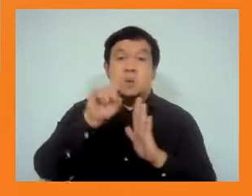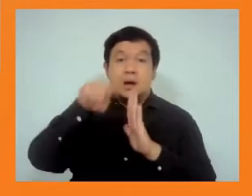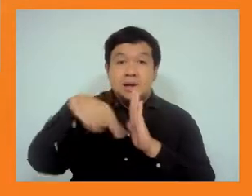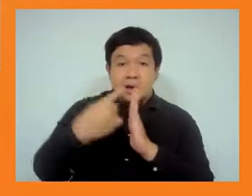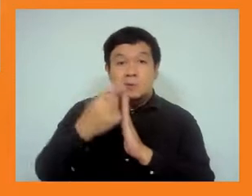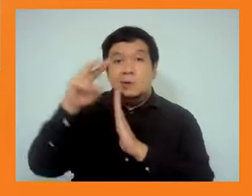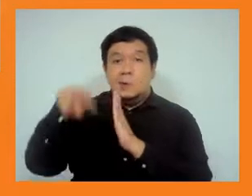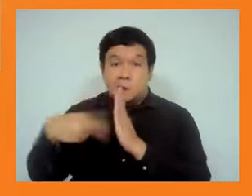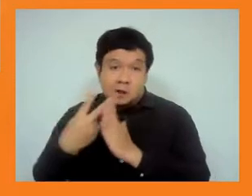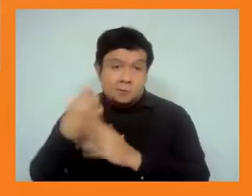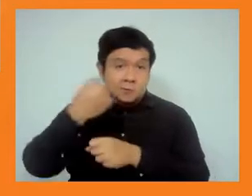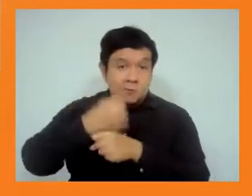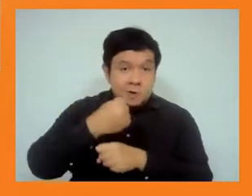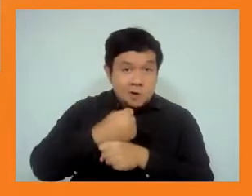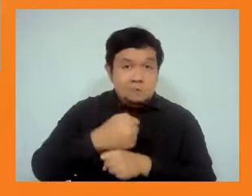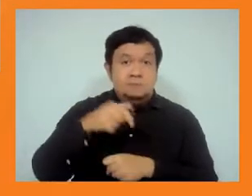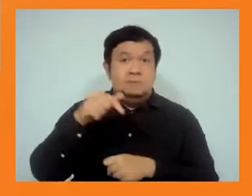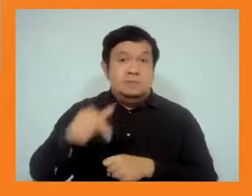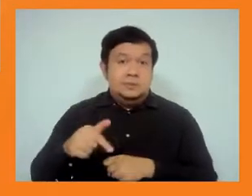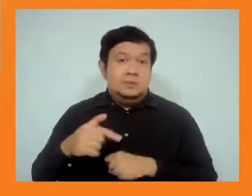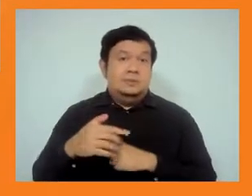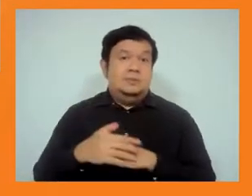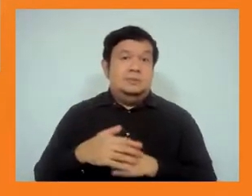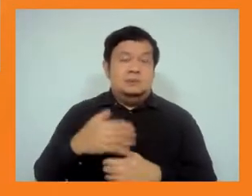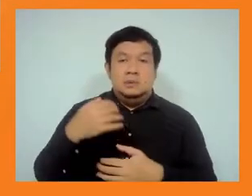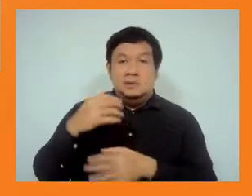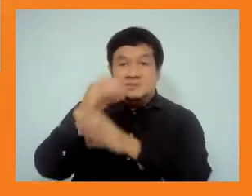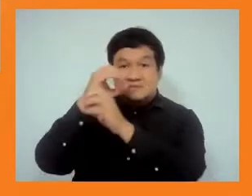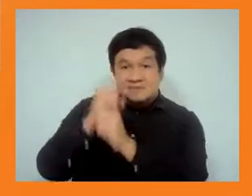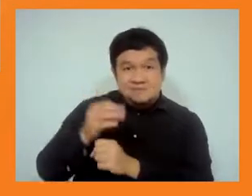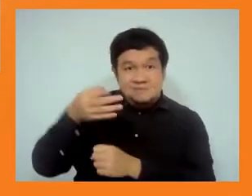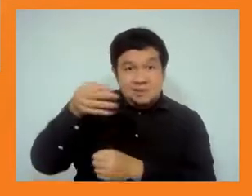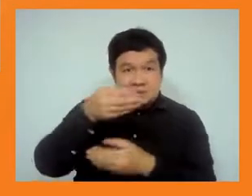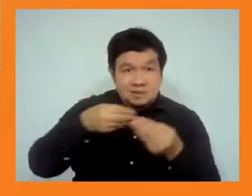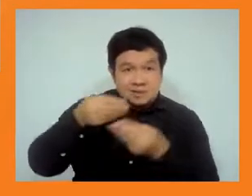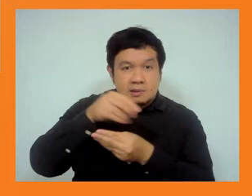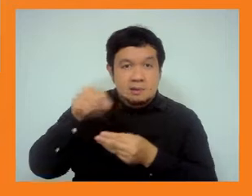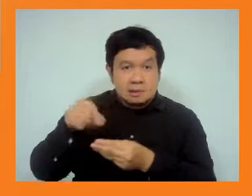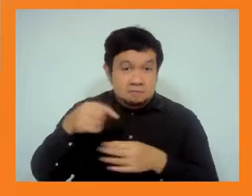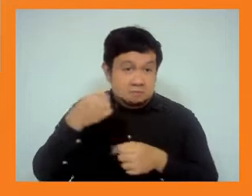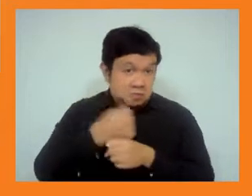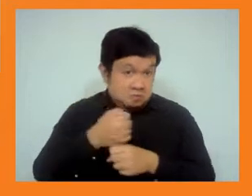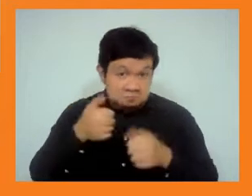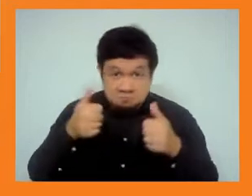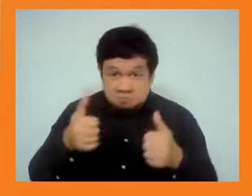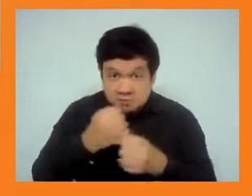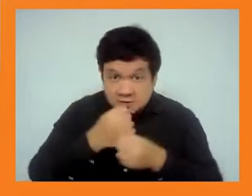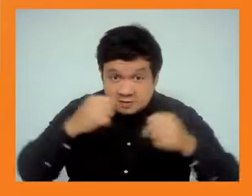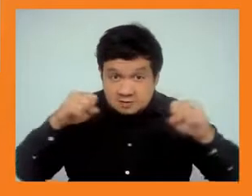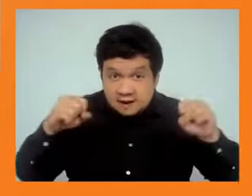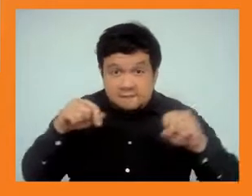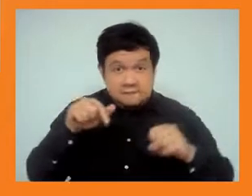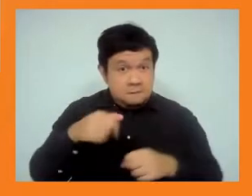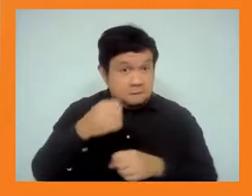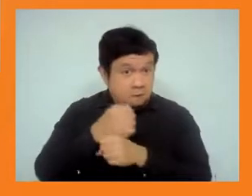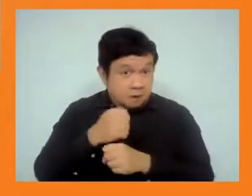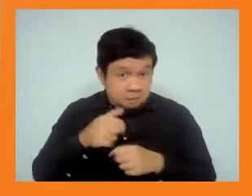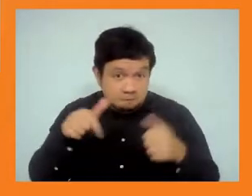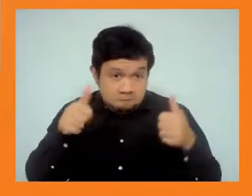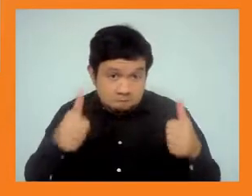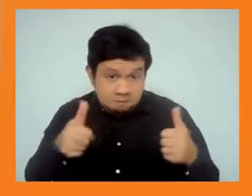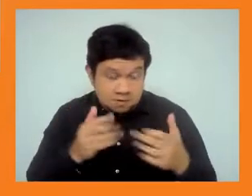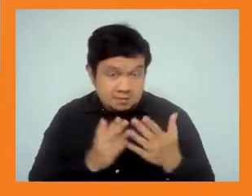safeguards. The next slide, please. And the lesson four about co-financing, actually